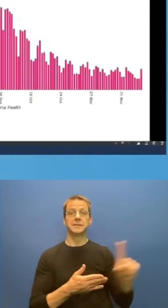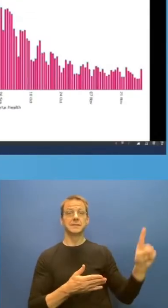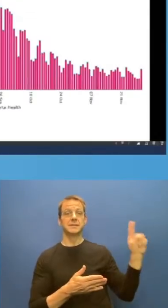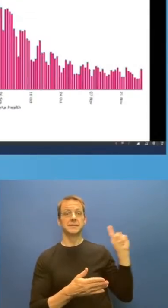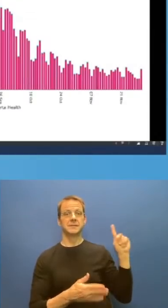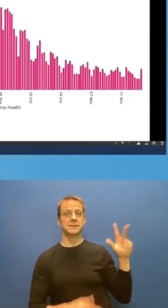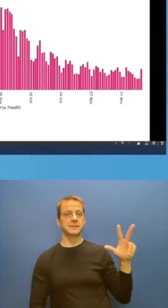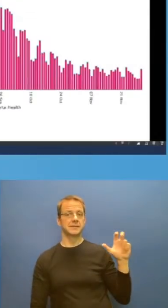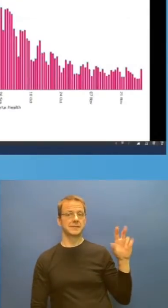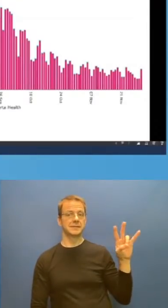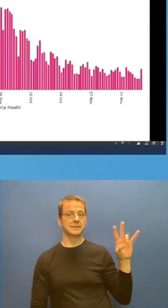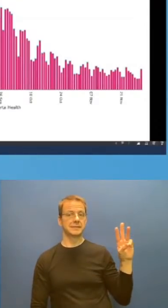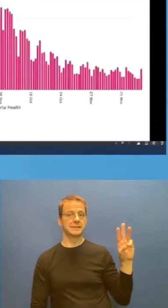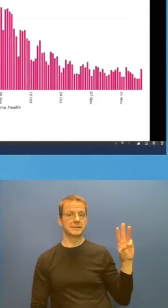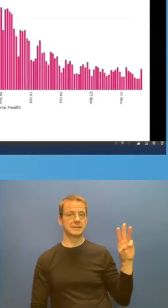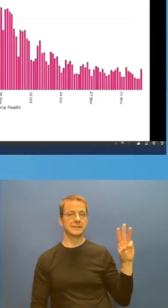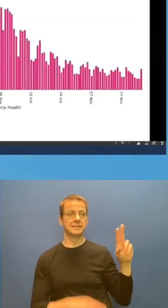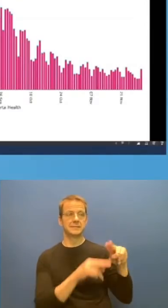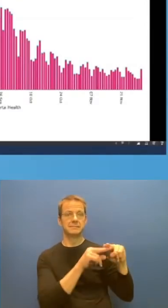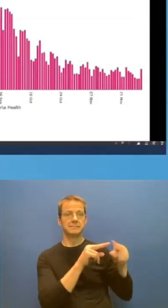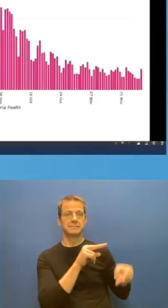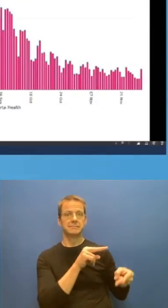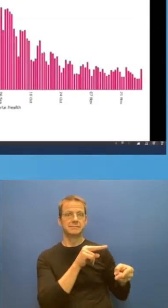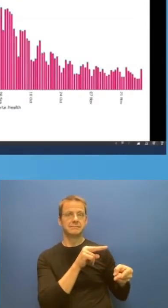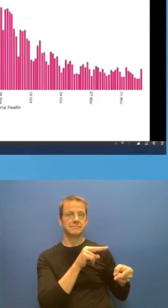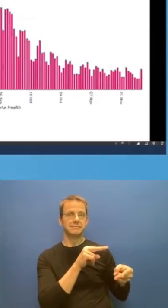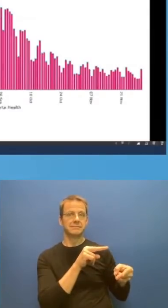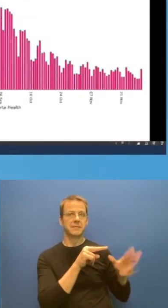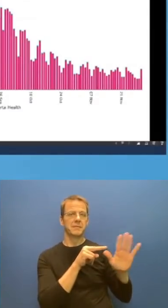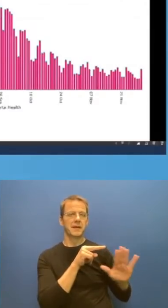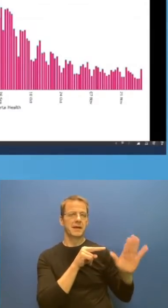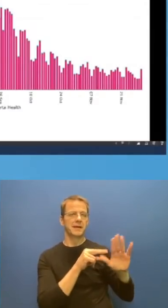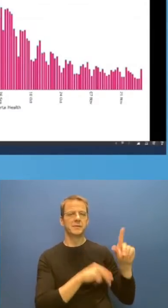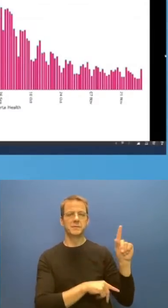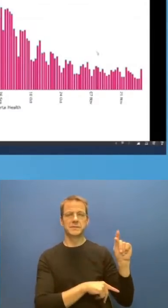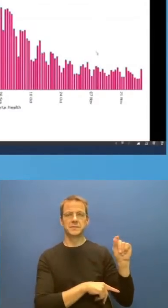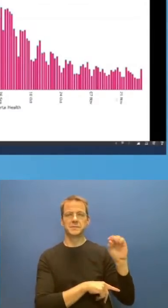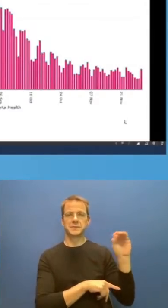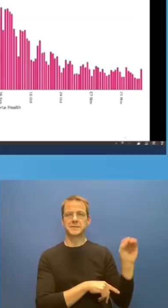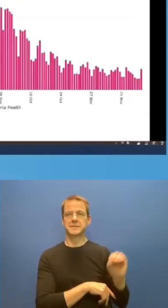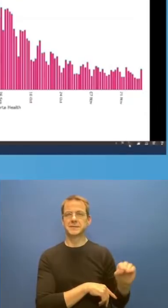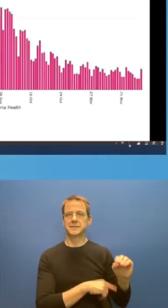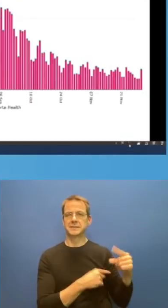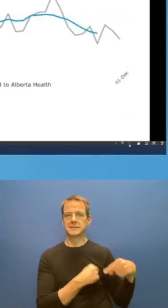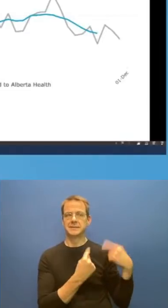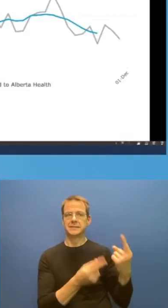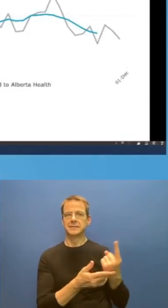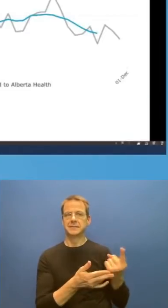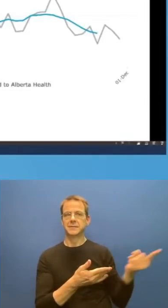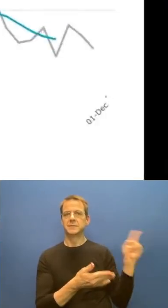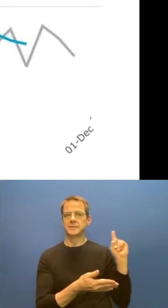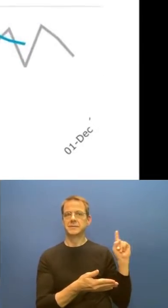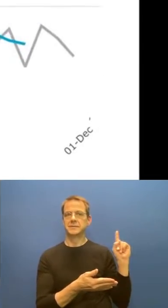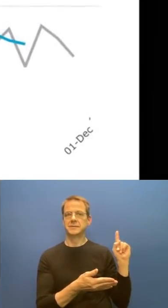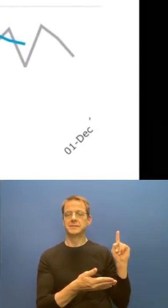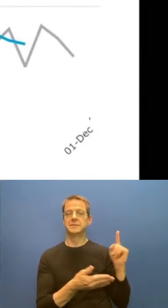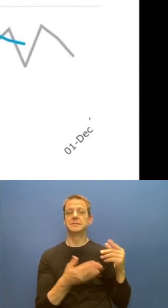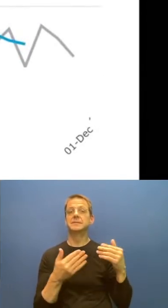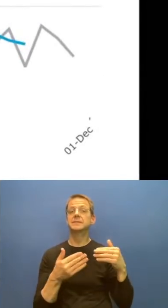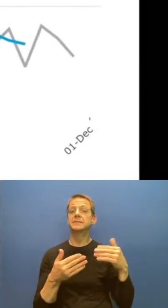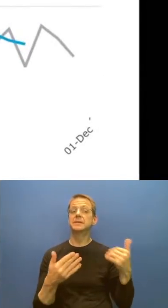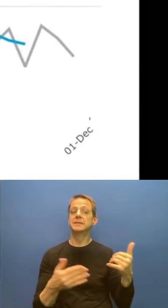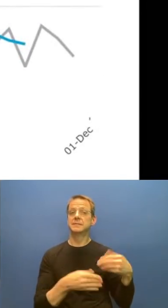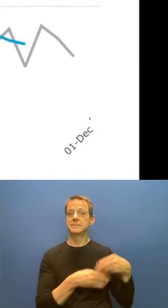of 376. So a little bit over, somewhere around 20%. Next slide, please. This is